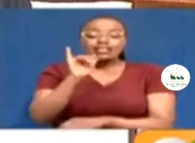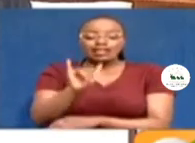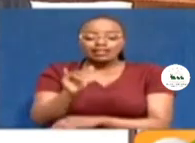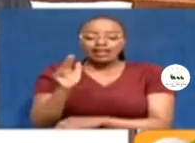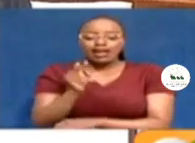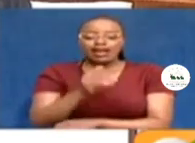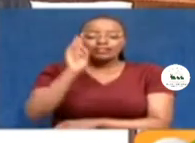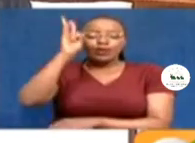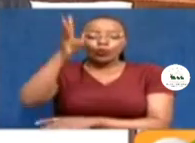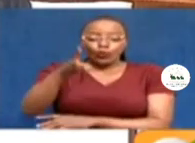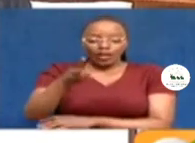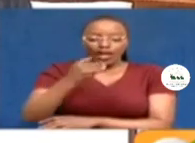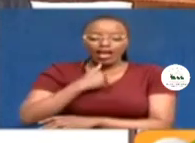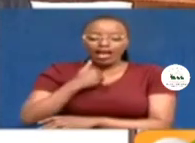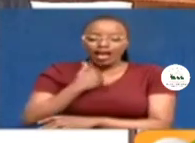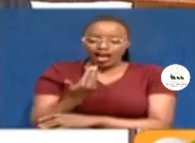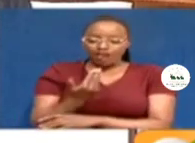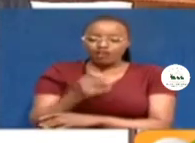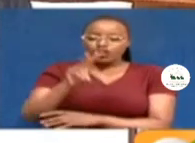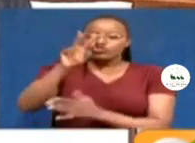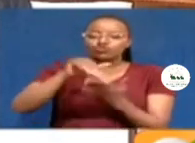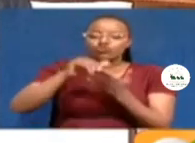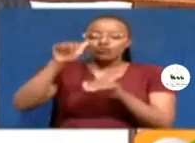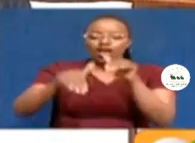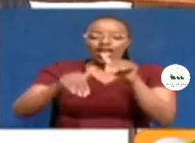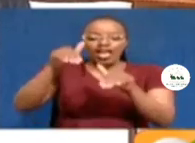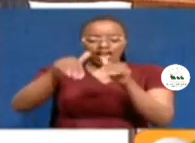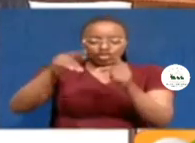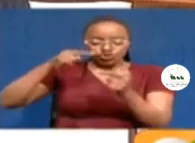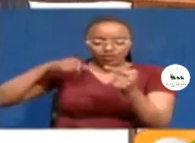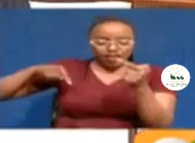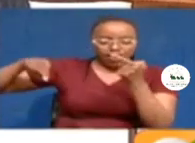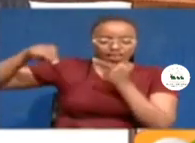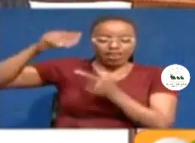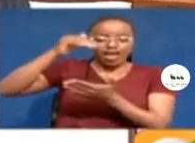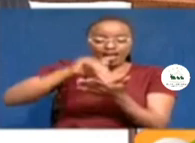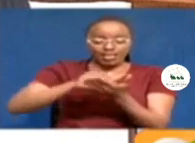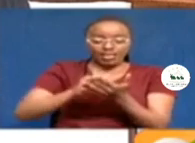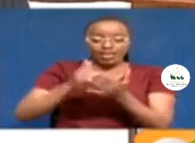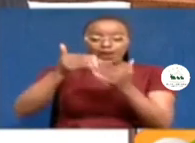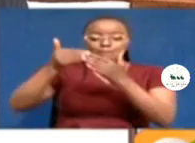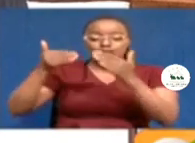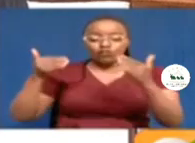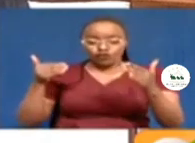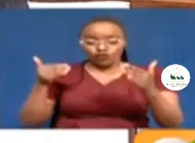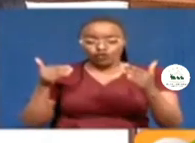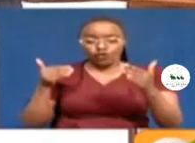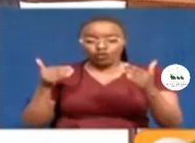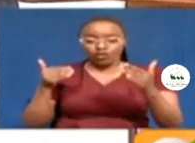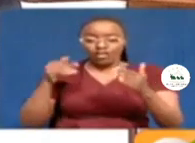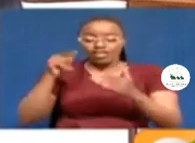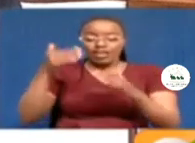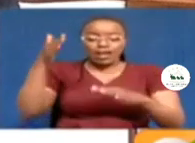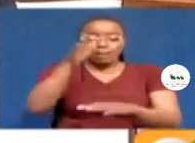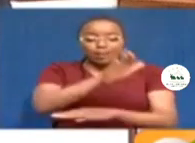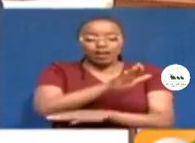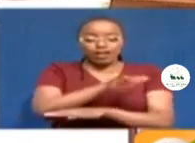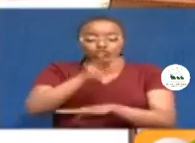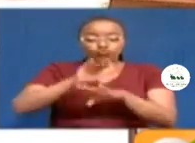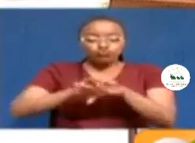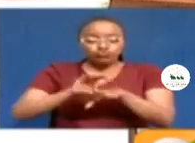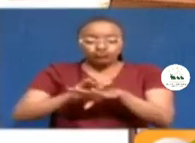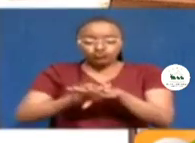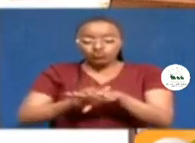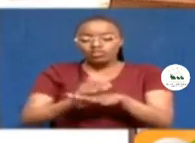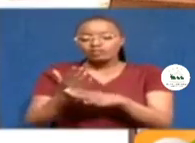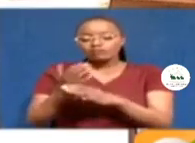we will go through at least two more election cycles before it goes back to proper